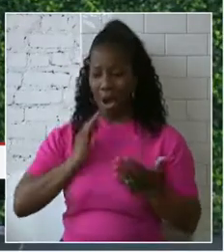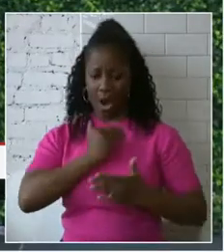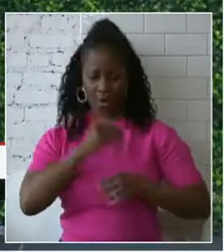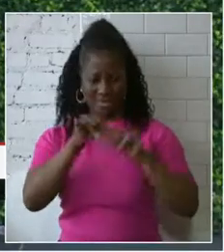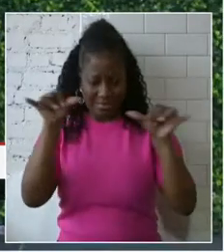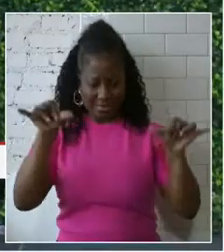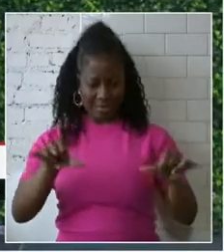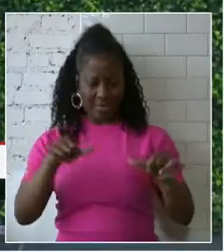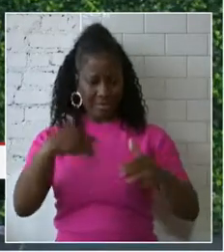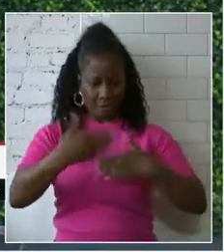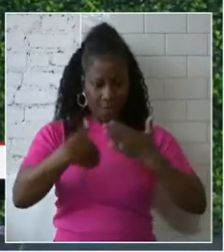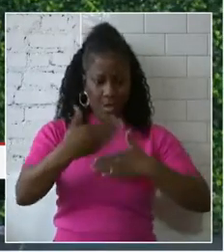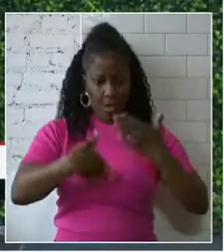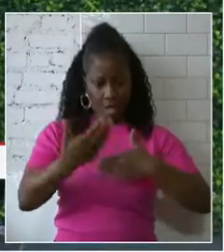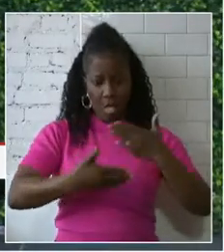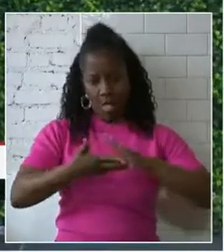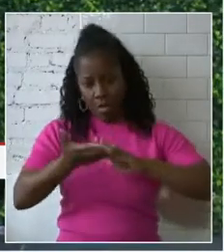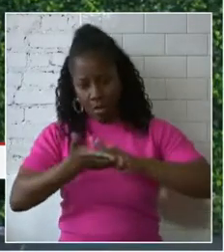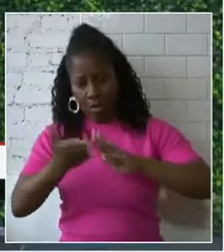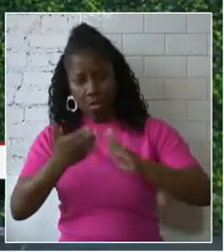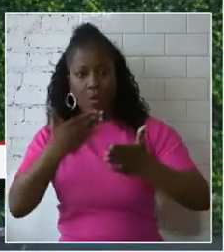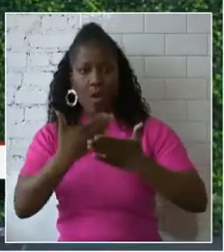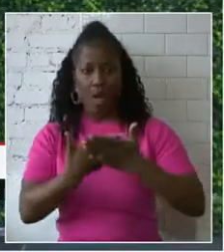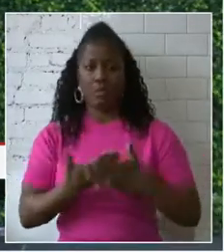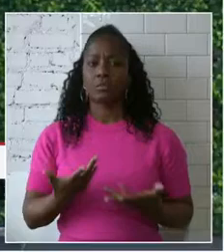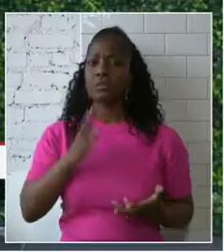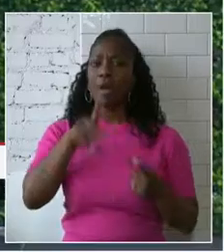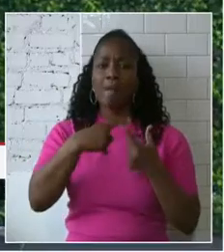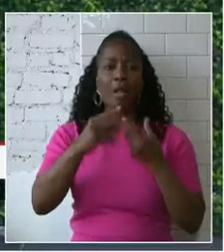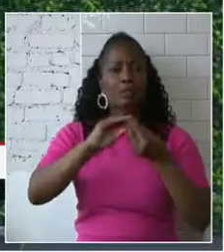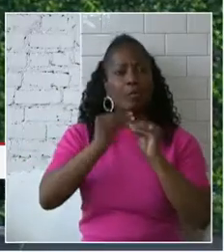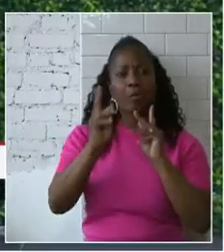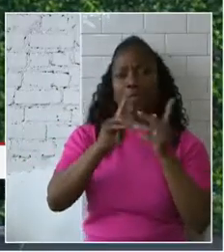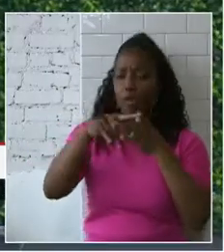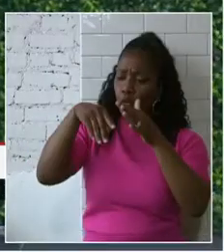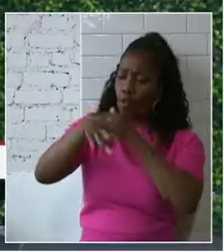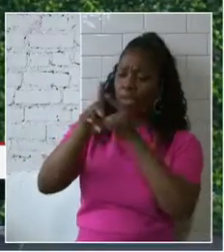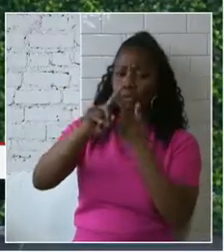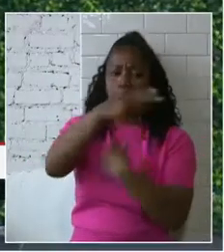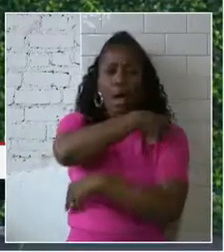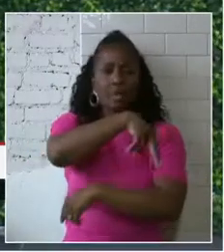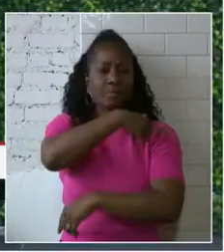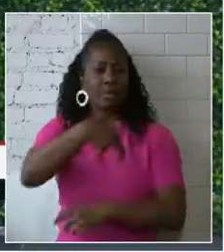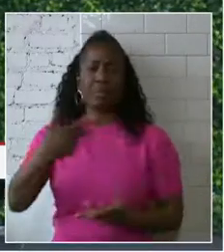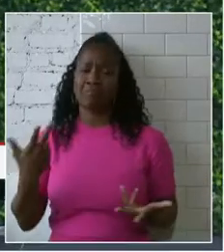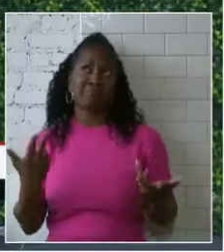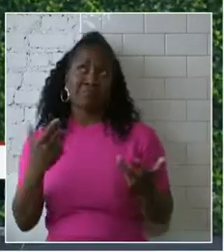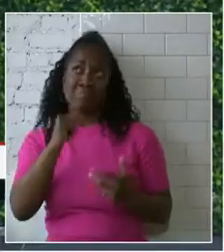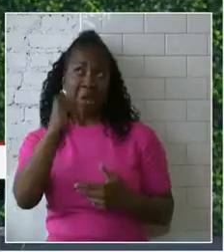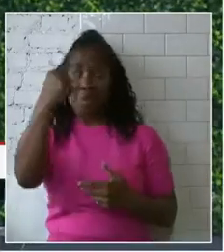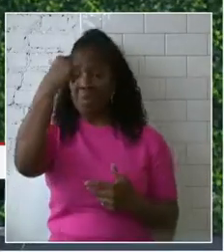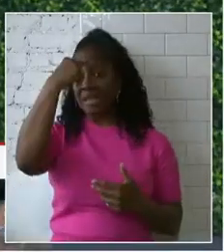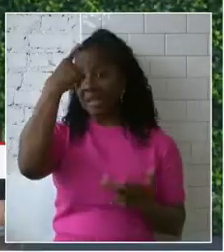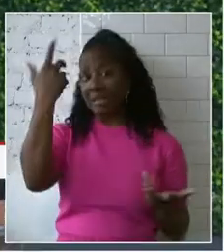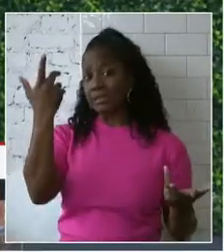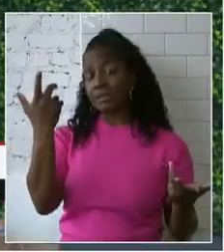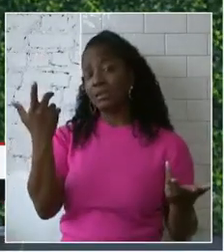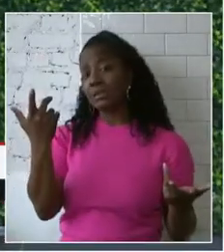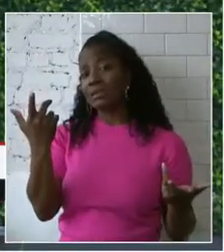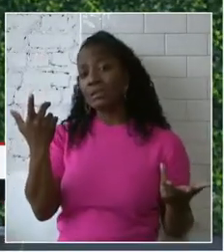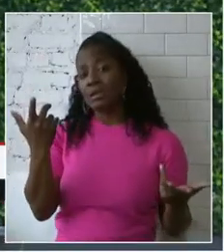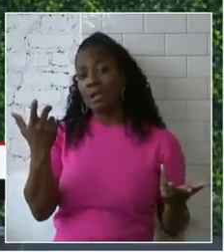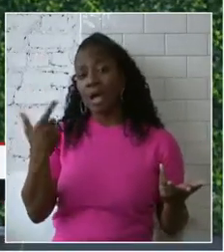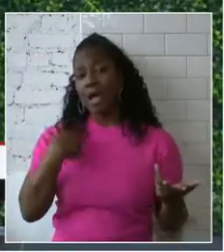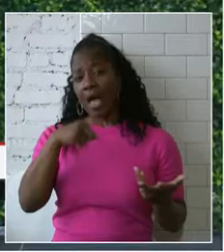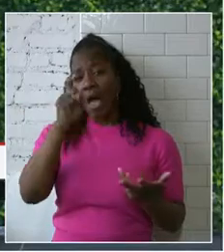performing in terms of the number of people who are going into hospitals. I don't think that I'll